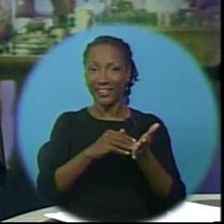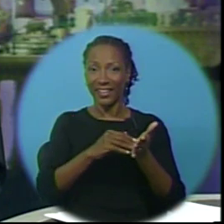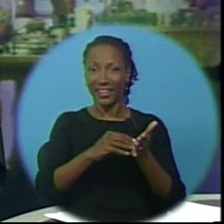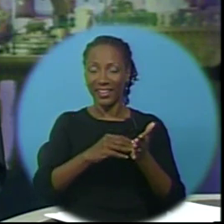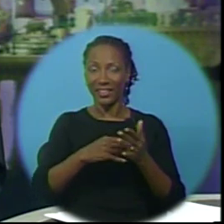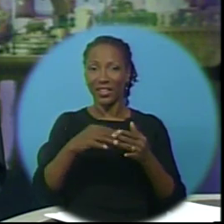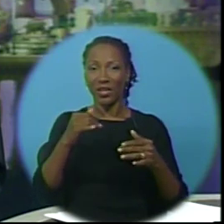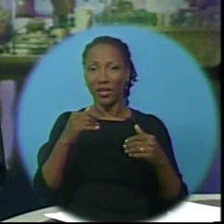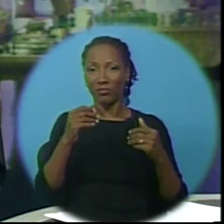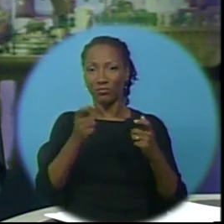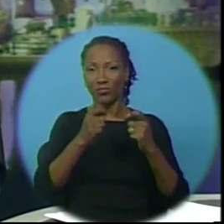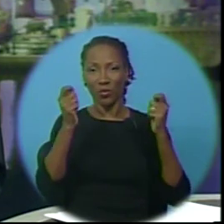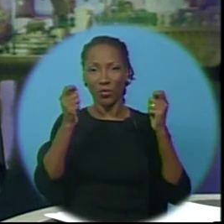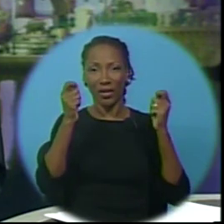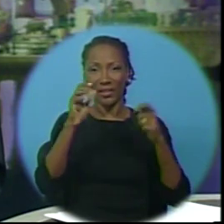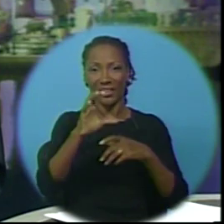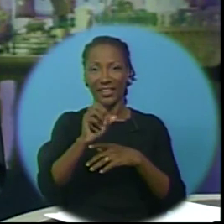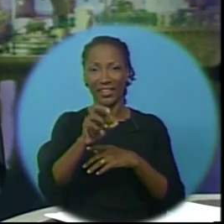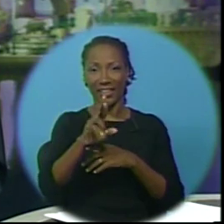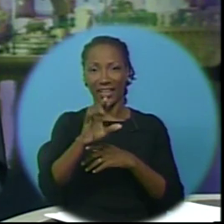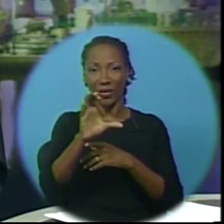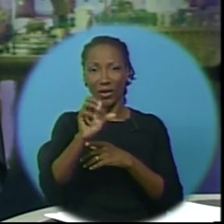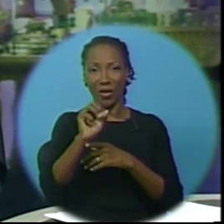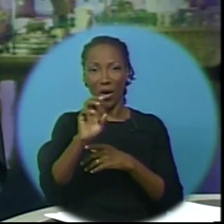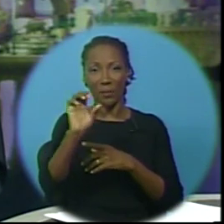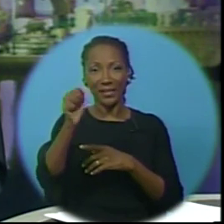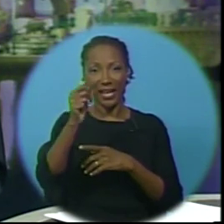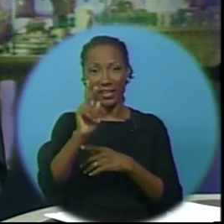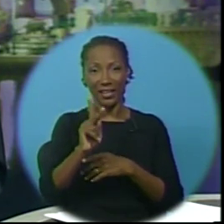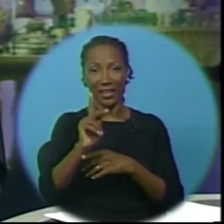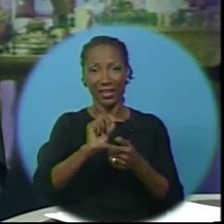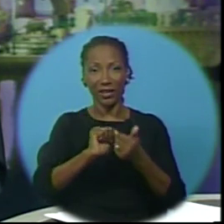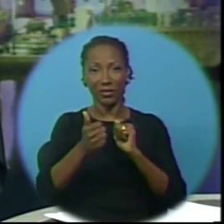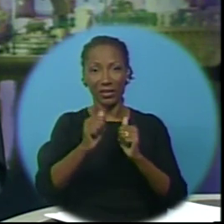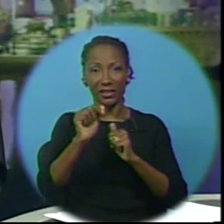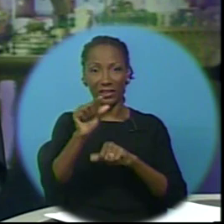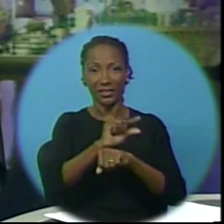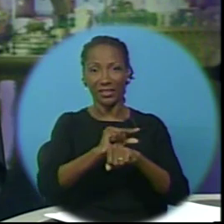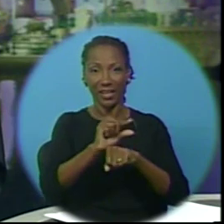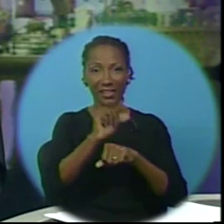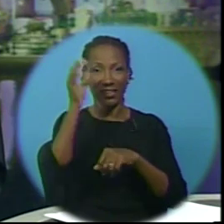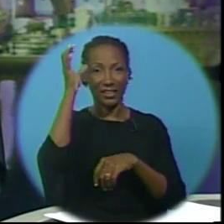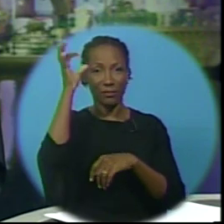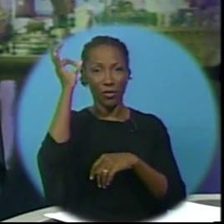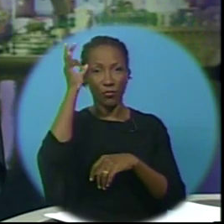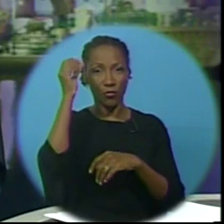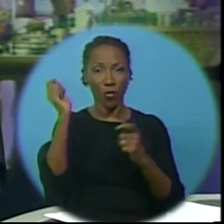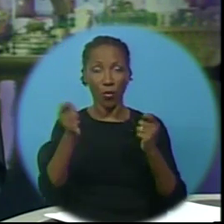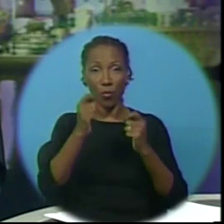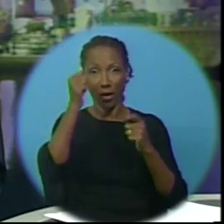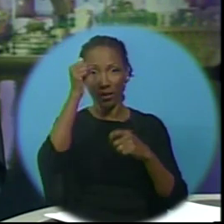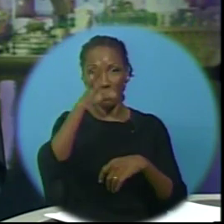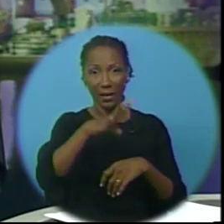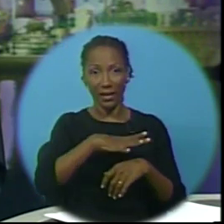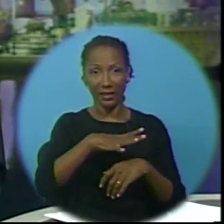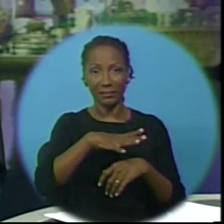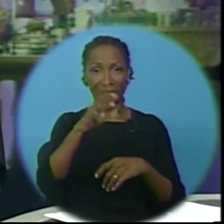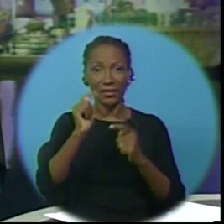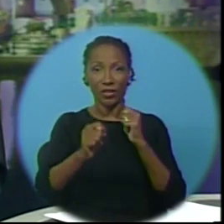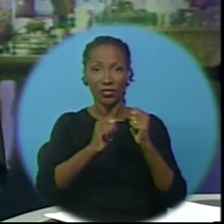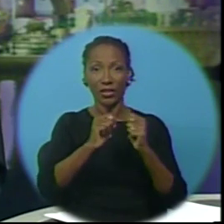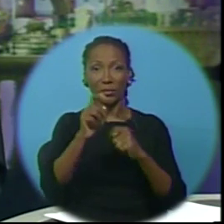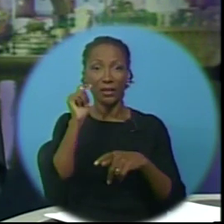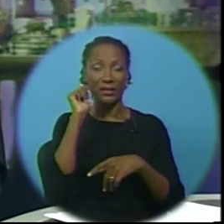top in the CARICOM 10K race yesterday. Guyana's Cleveland Ford won the men's race, while Trinidad and Tobago's Tanya Nero was the